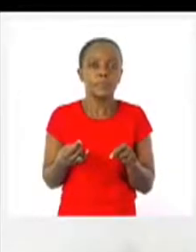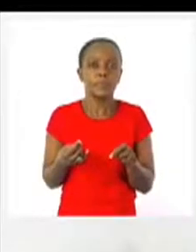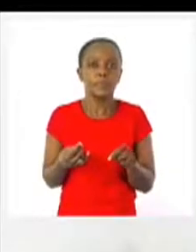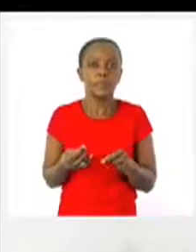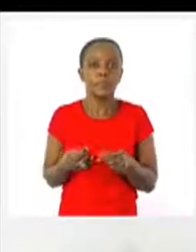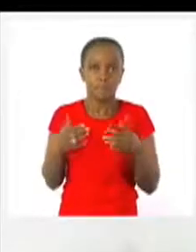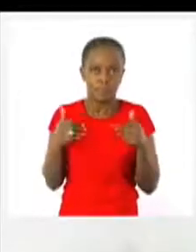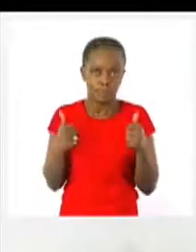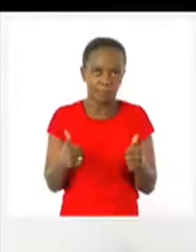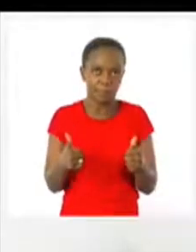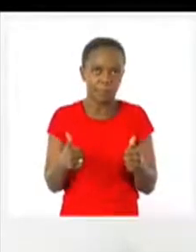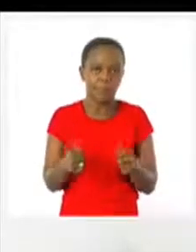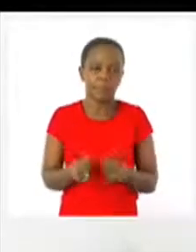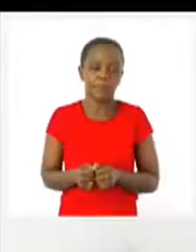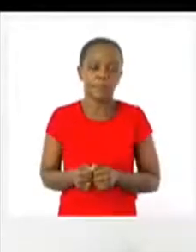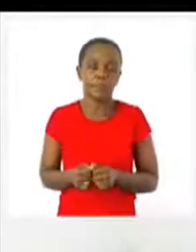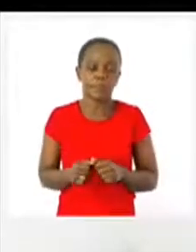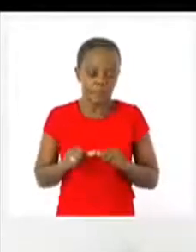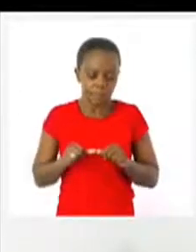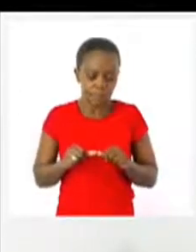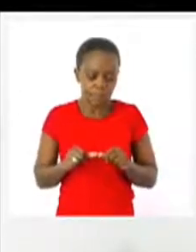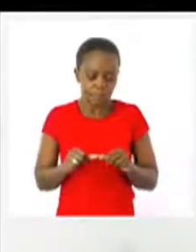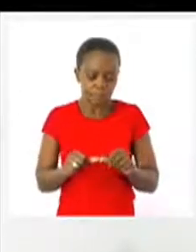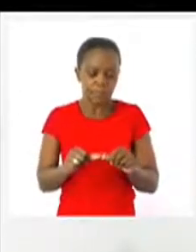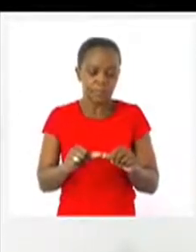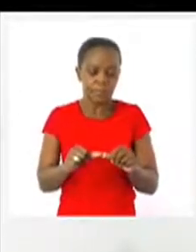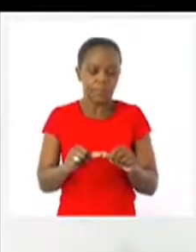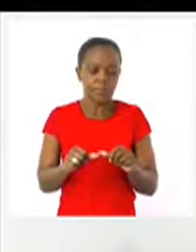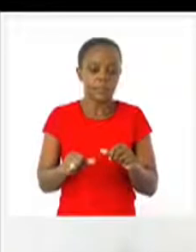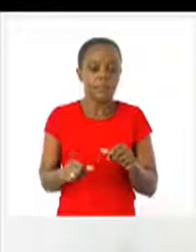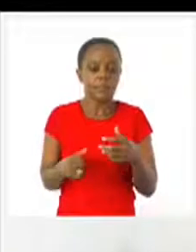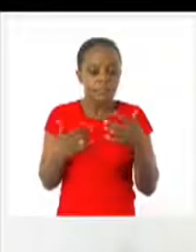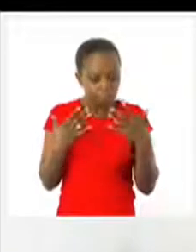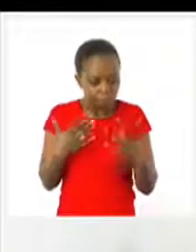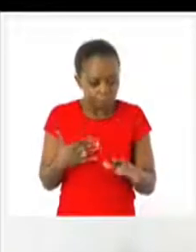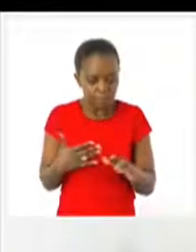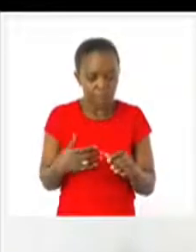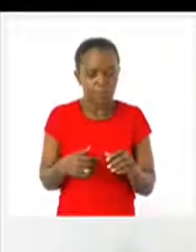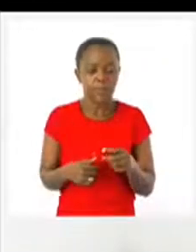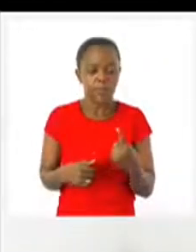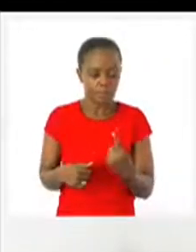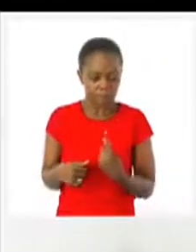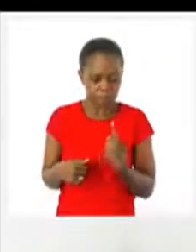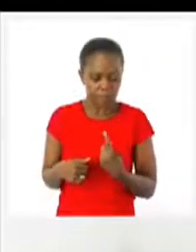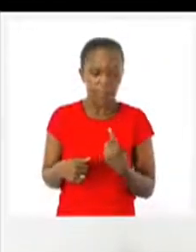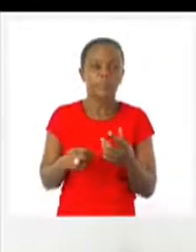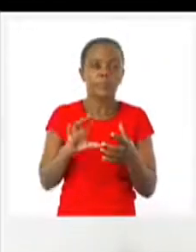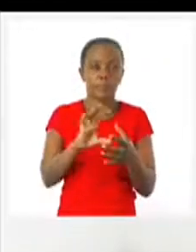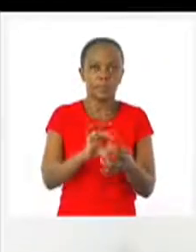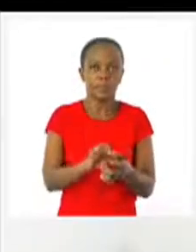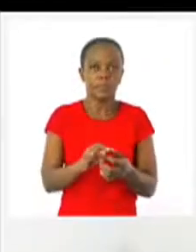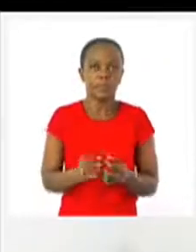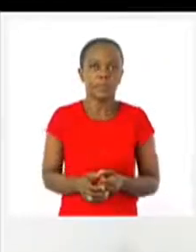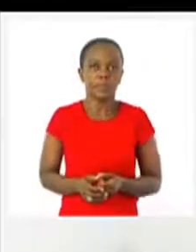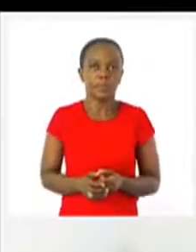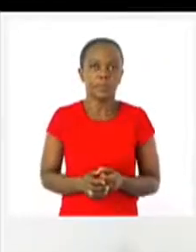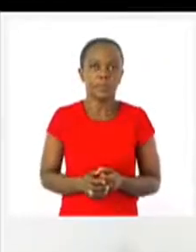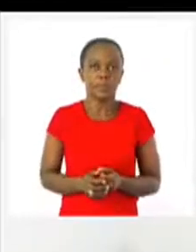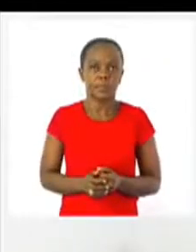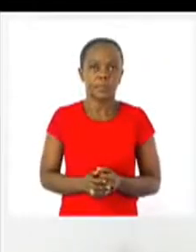Very good. Now I want you to finish off the rest of the numbers by yourself at home.